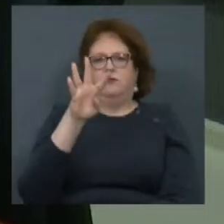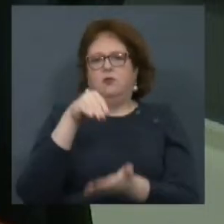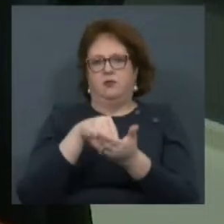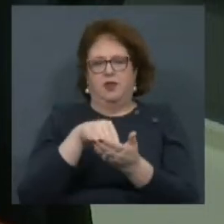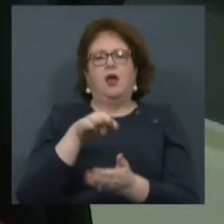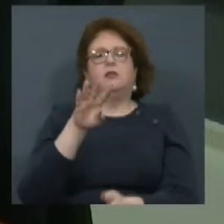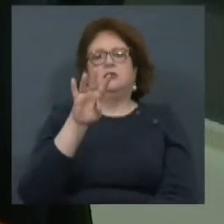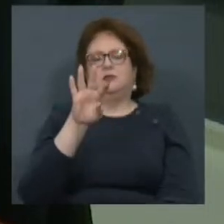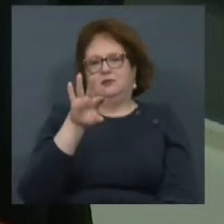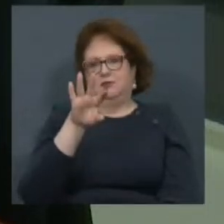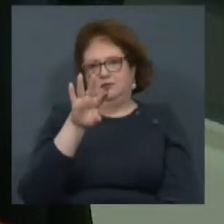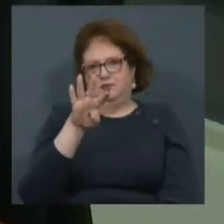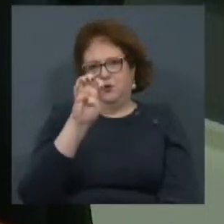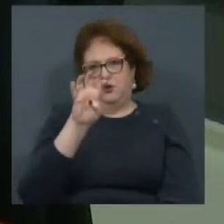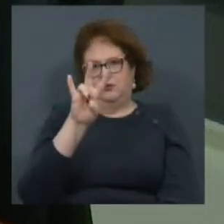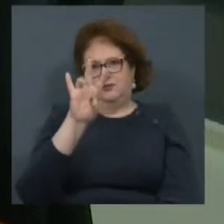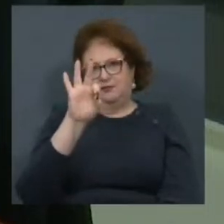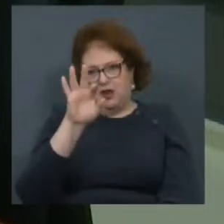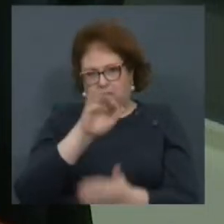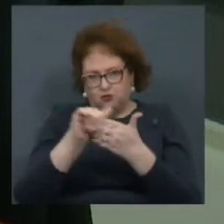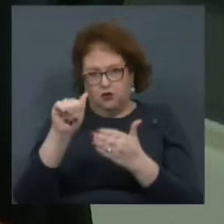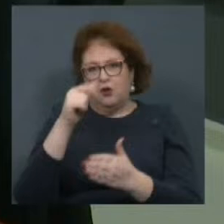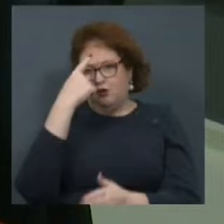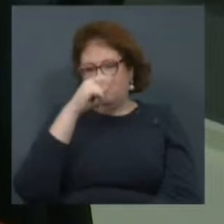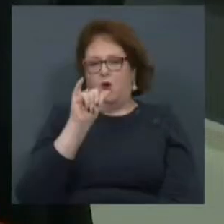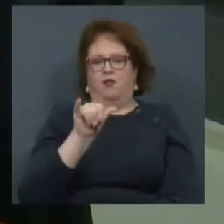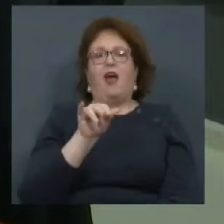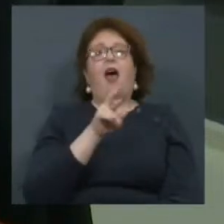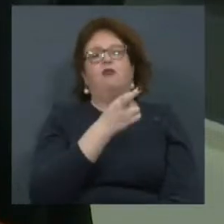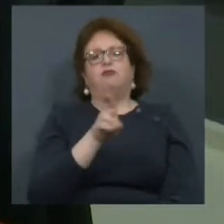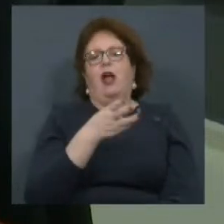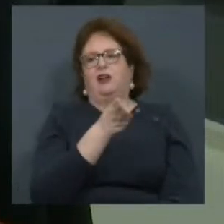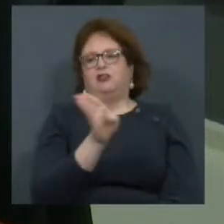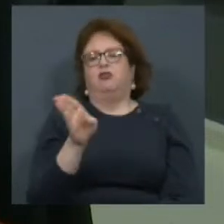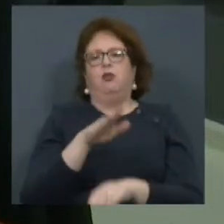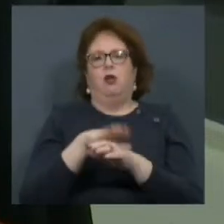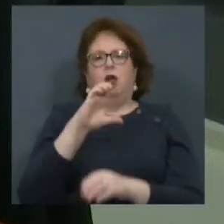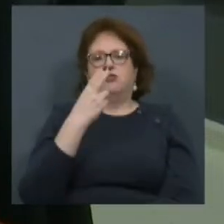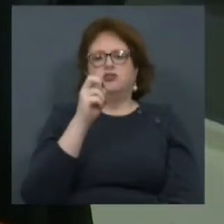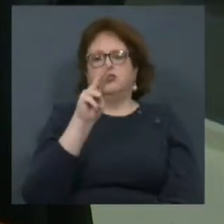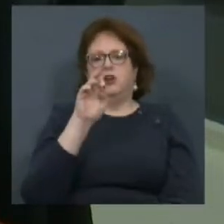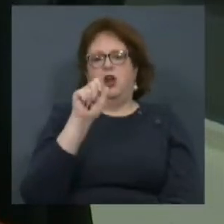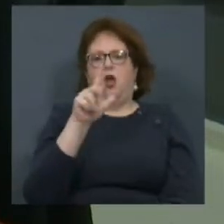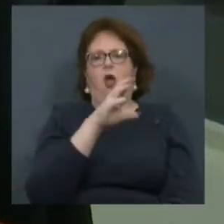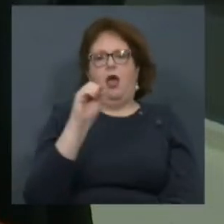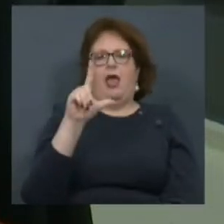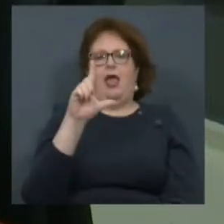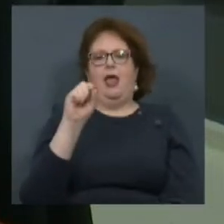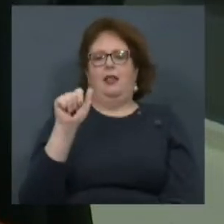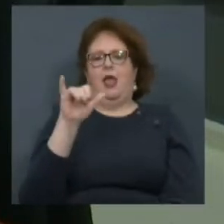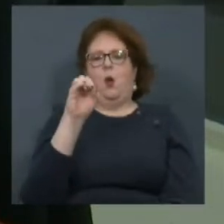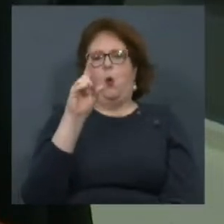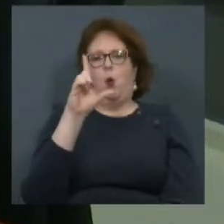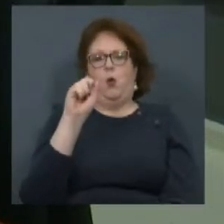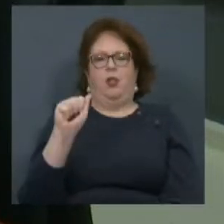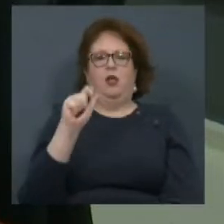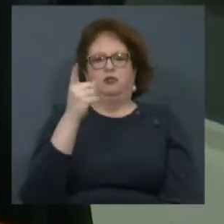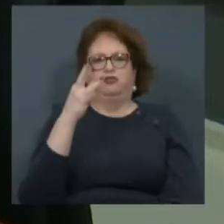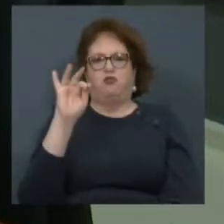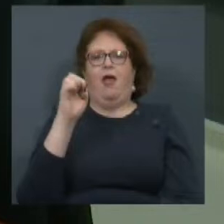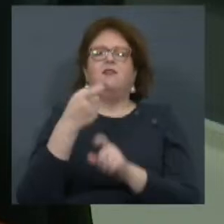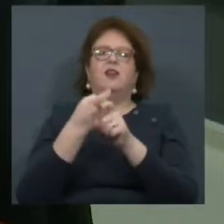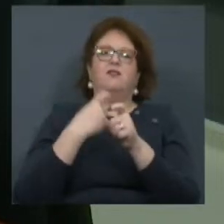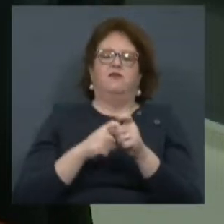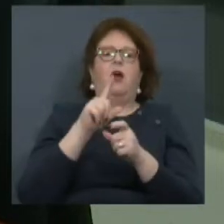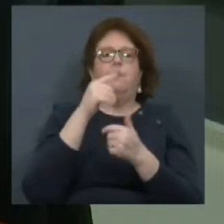$91,470 for a right turn lane on Chenal Parkway at Loyola Drive and for other purposes. Funding from the limited tax general obligation capital